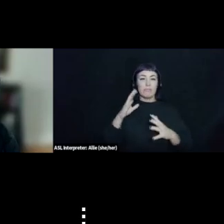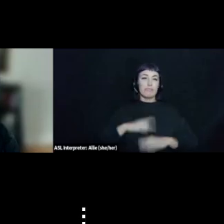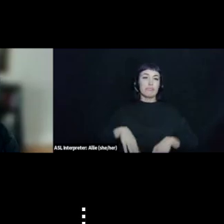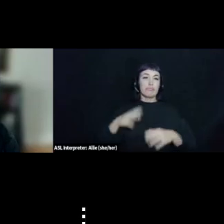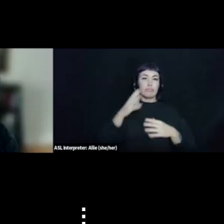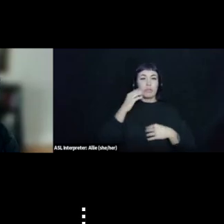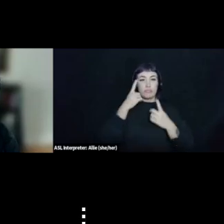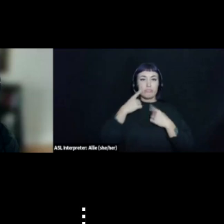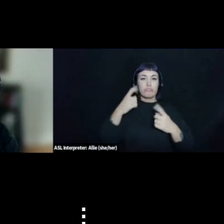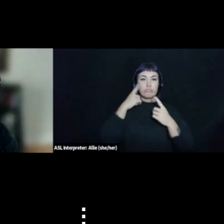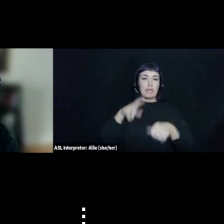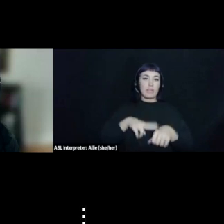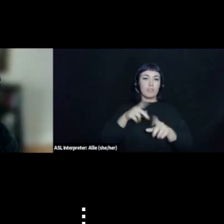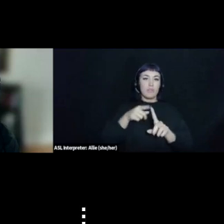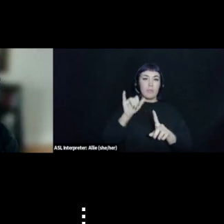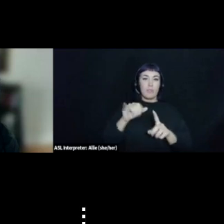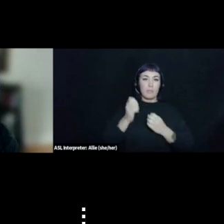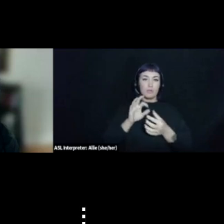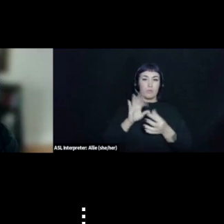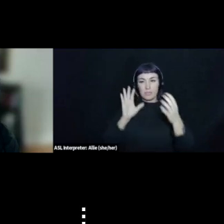come naturally from that emotional release.